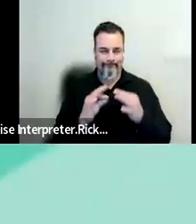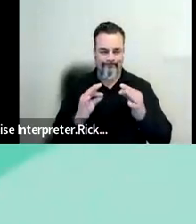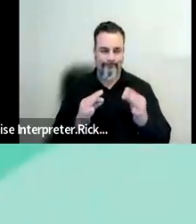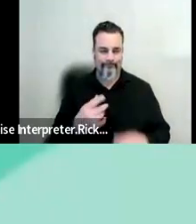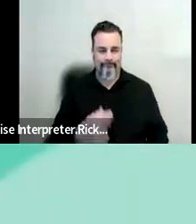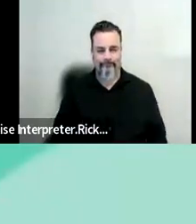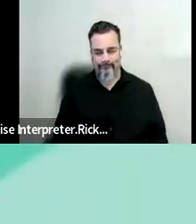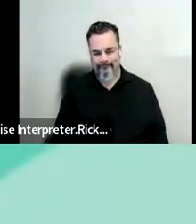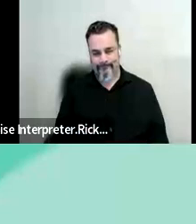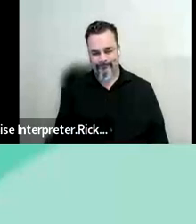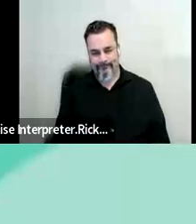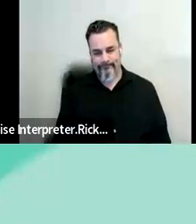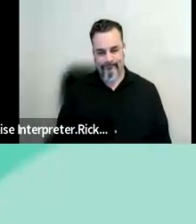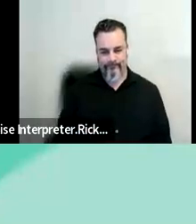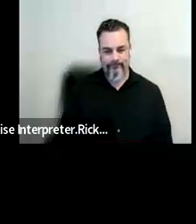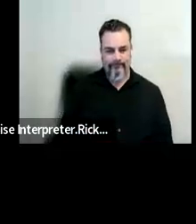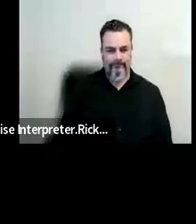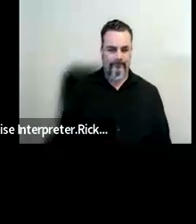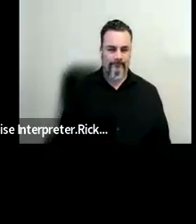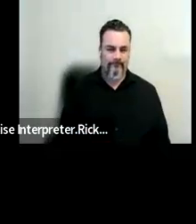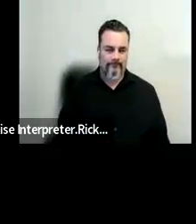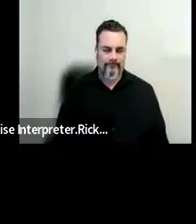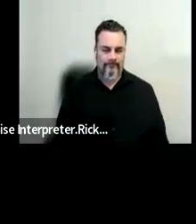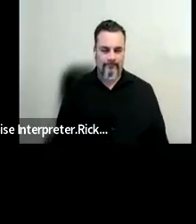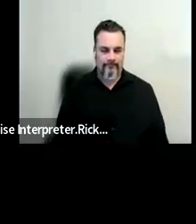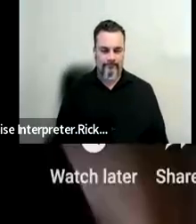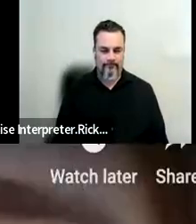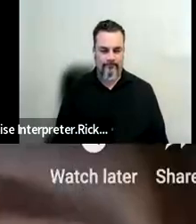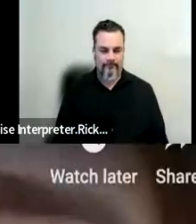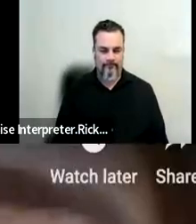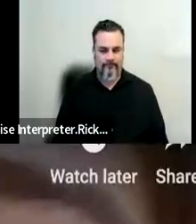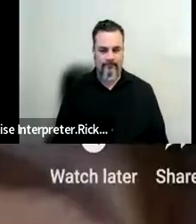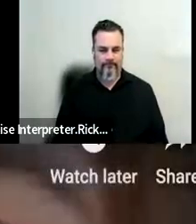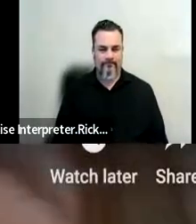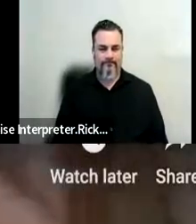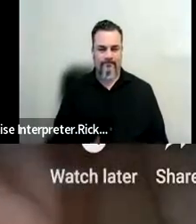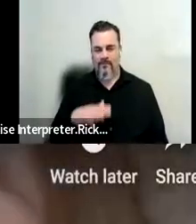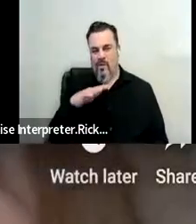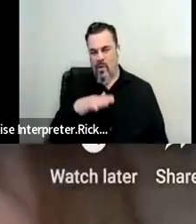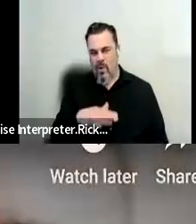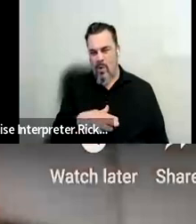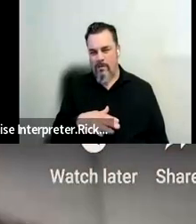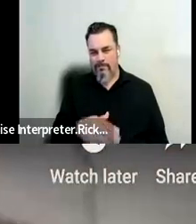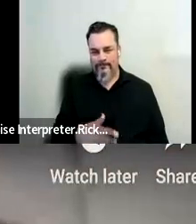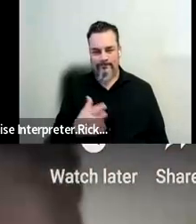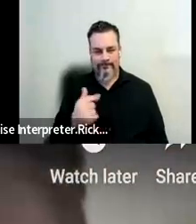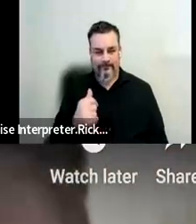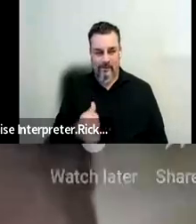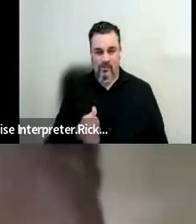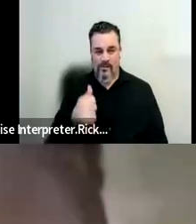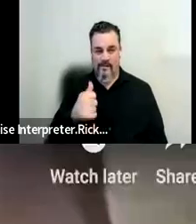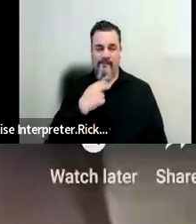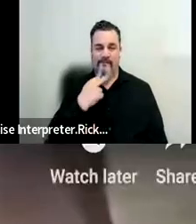What comes to mind when you think of the word identity? It's low, Jennifer. Can you raise the volume on